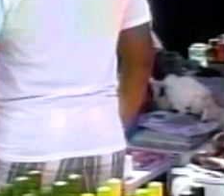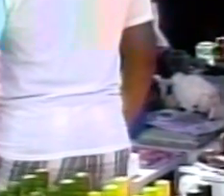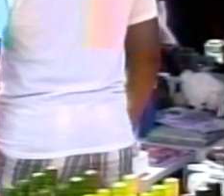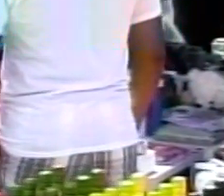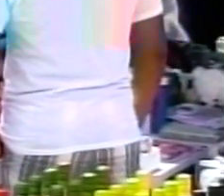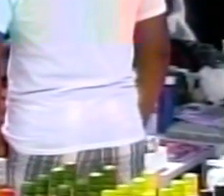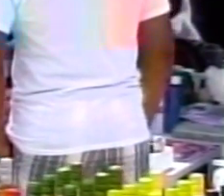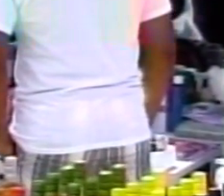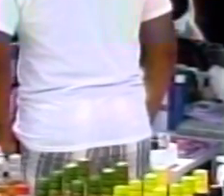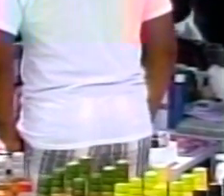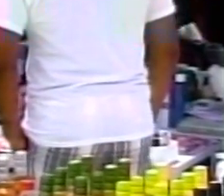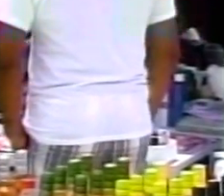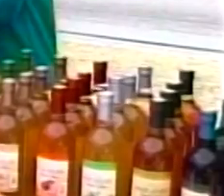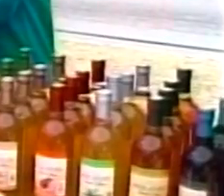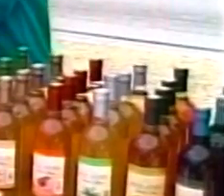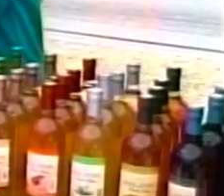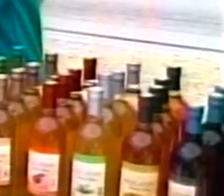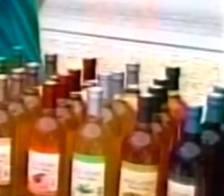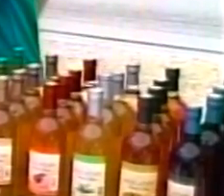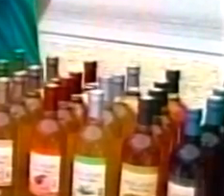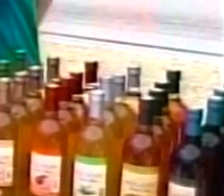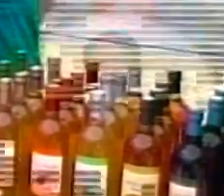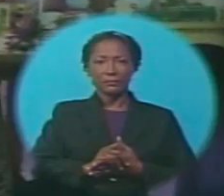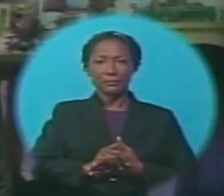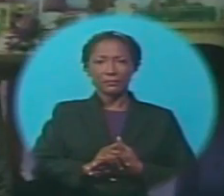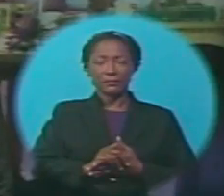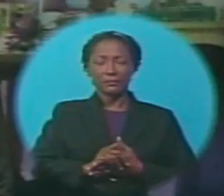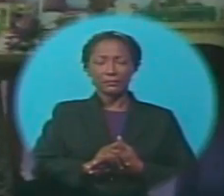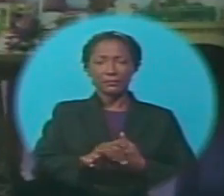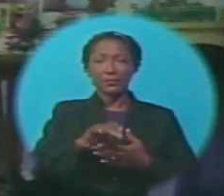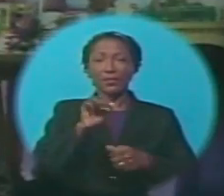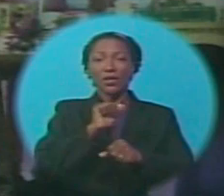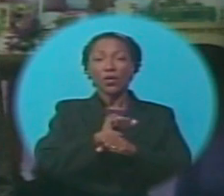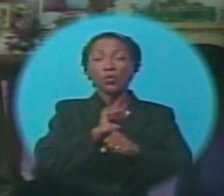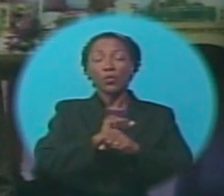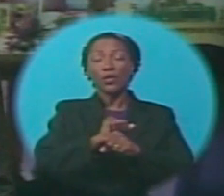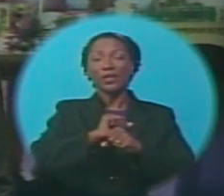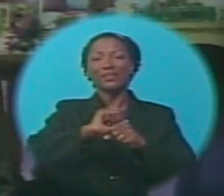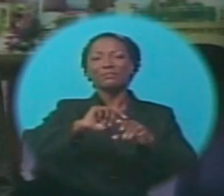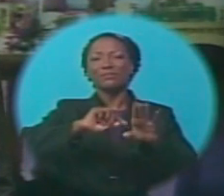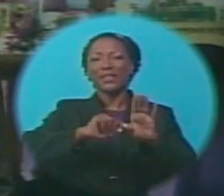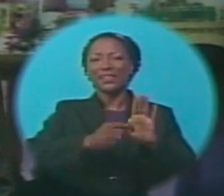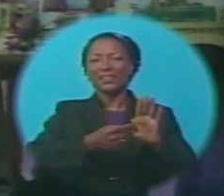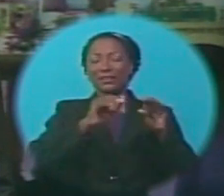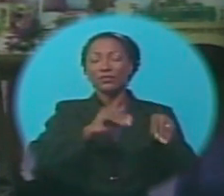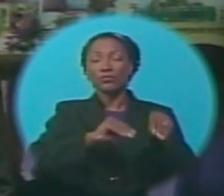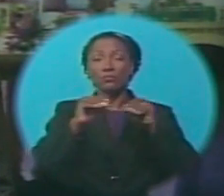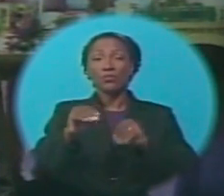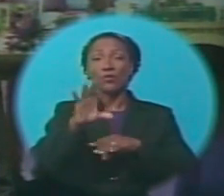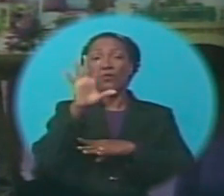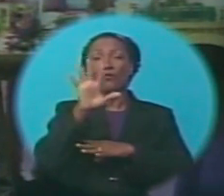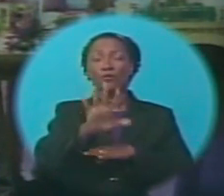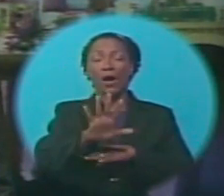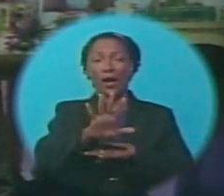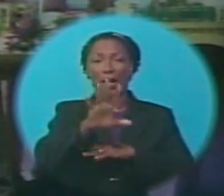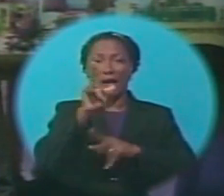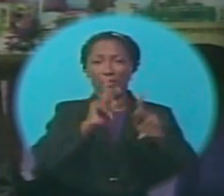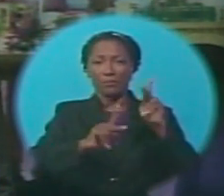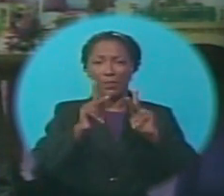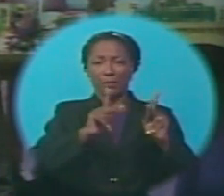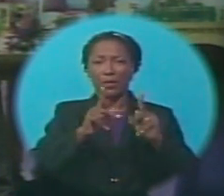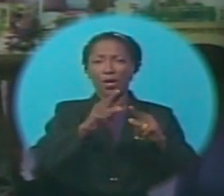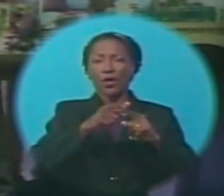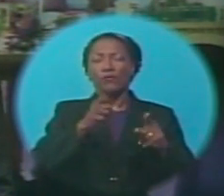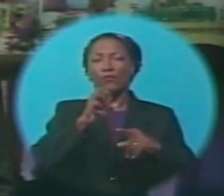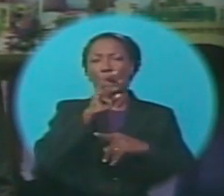year. Tristan Ward, CBC News. Well, work has started to relocate another 5 people from Whitehill in